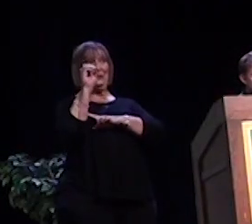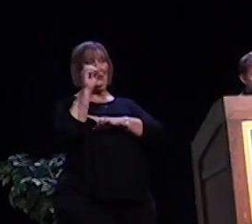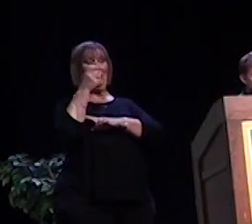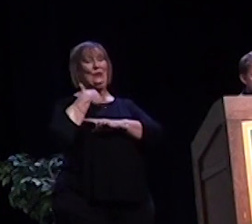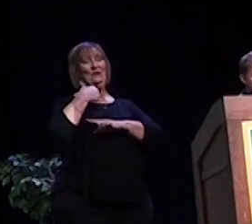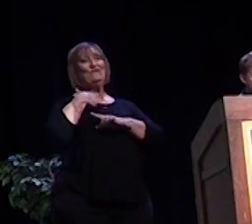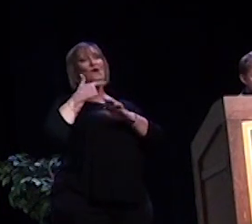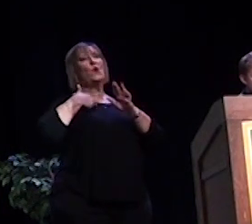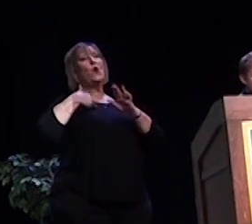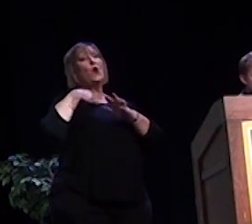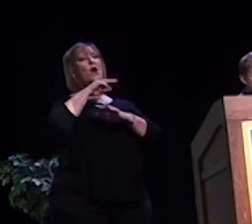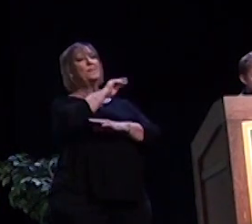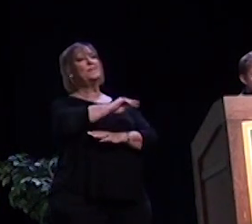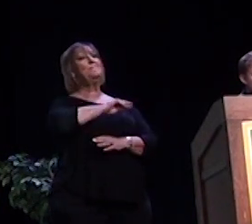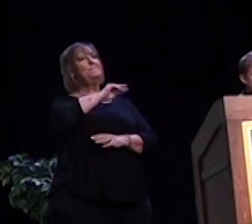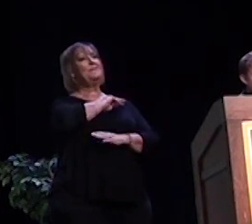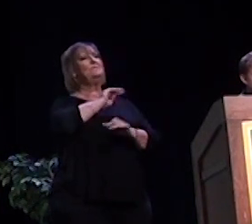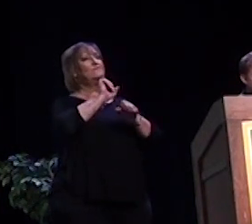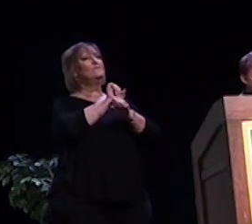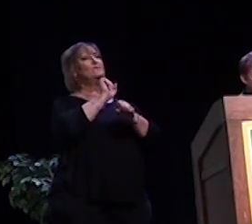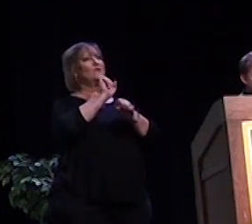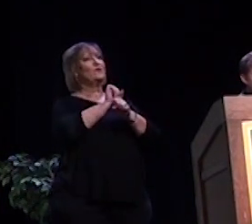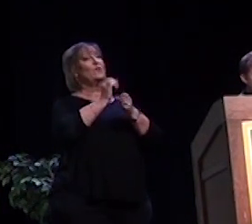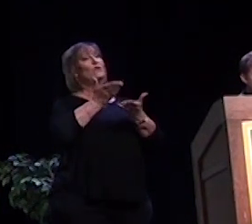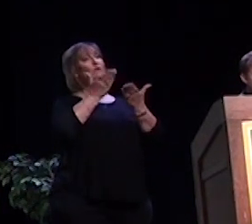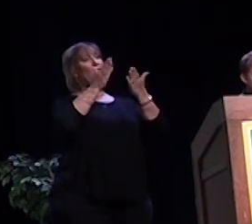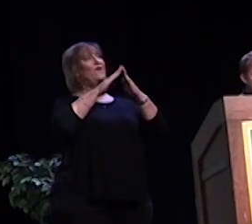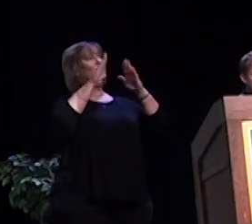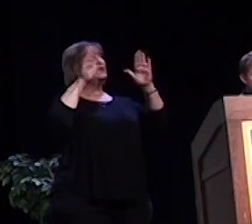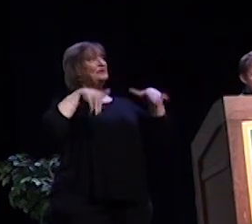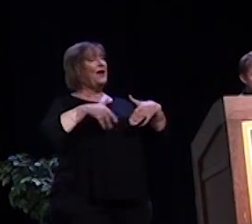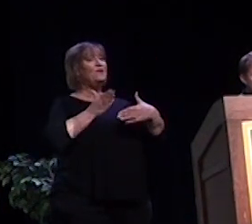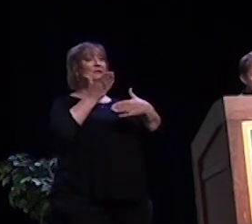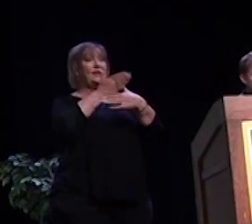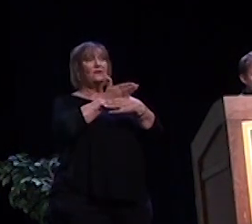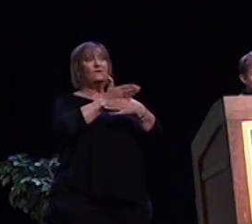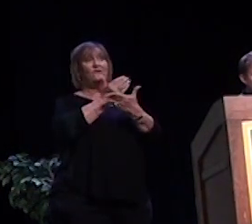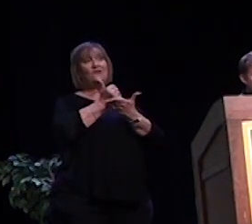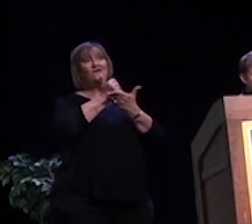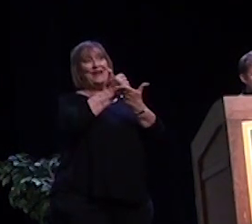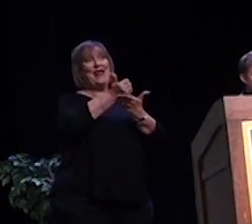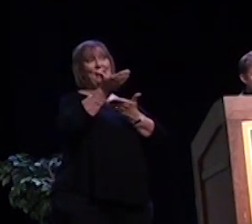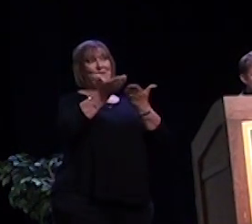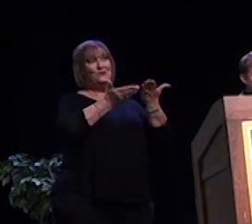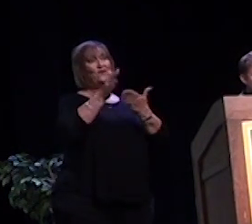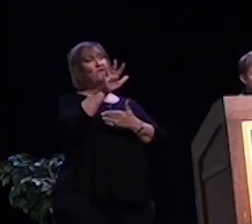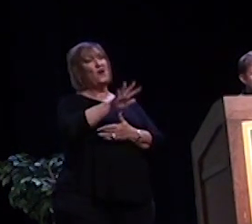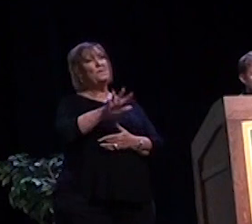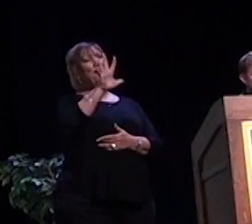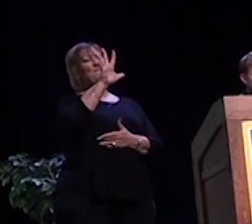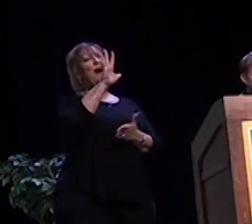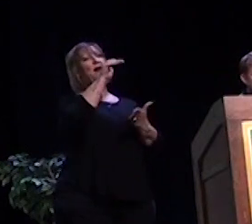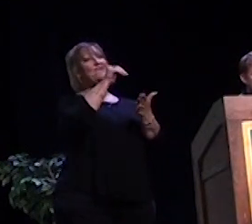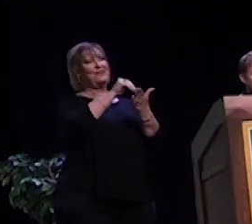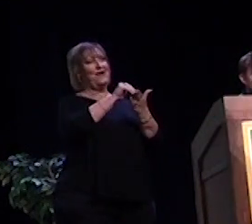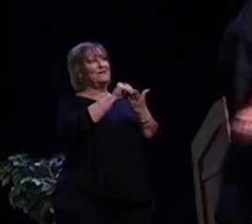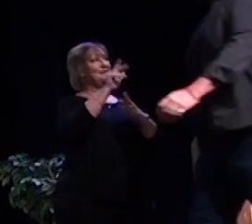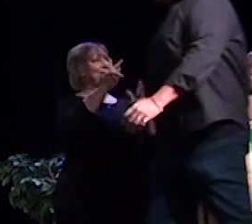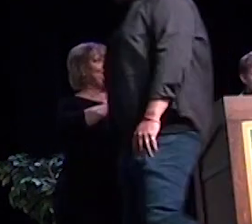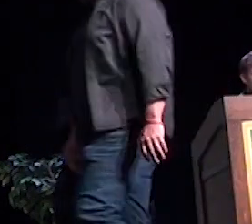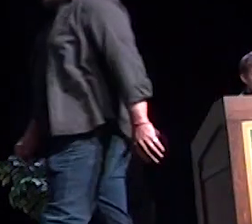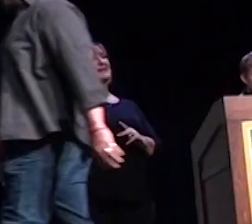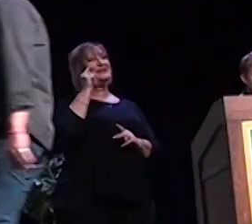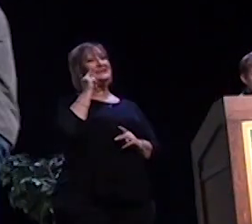oversight for the ministry efforts that offer housing interventions and support services for nearly 5,000 San Antonians experiencing and